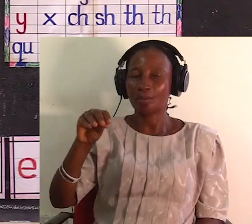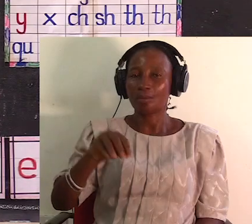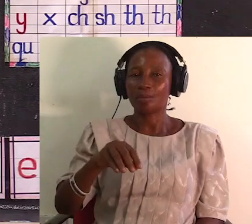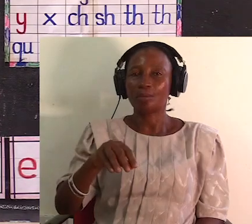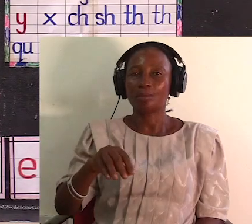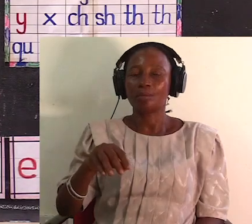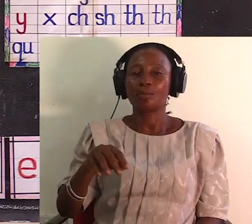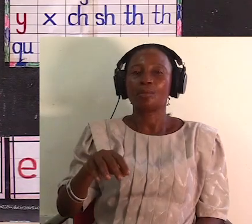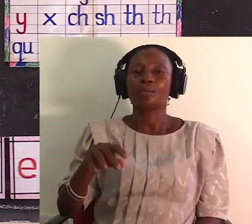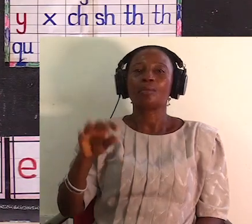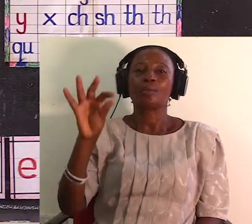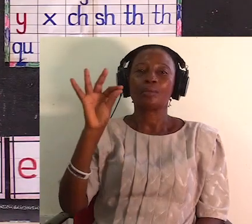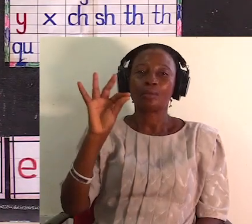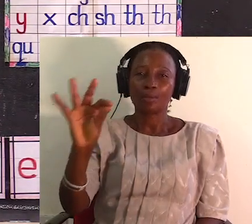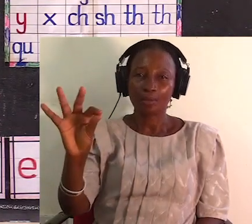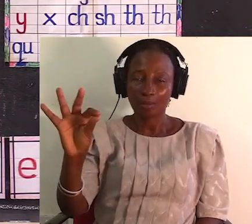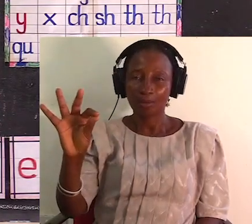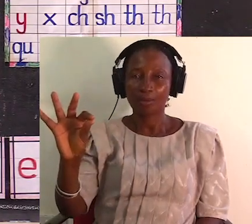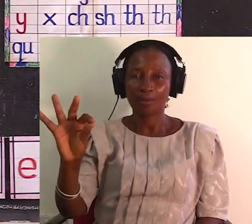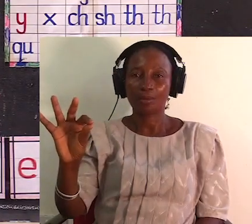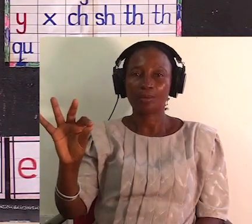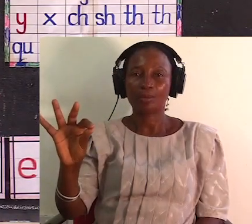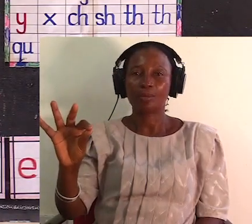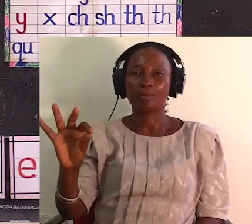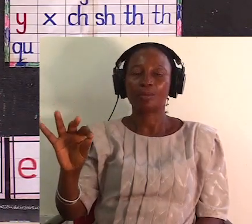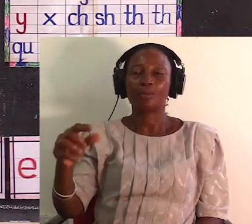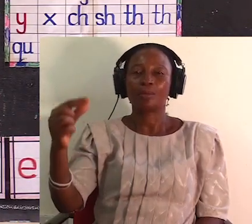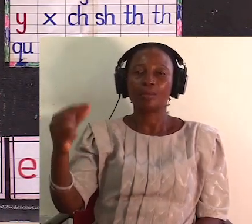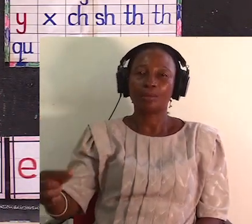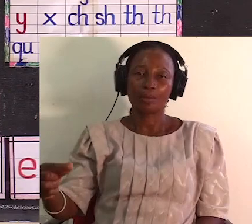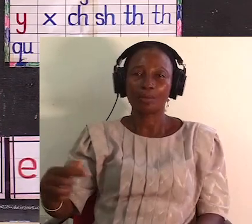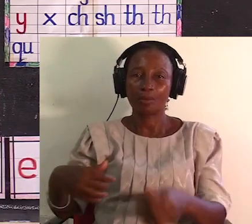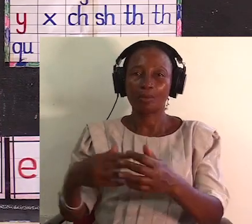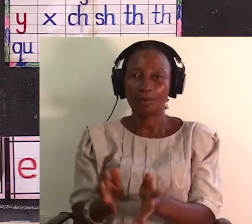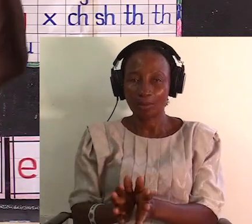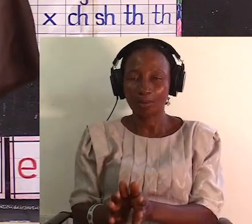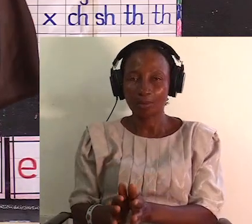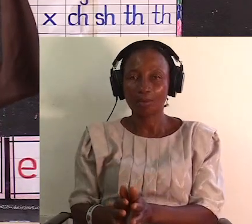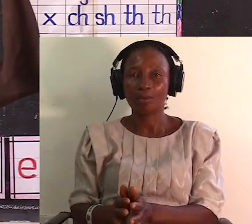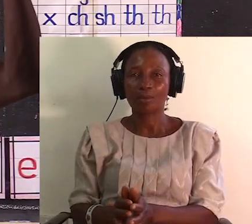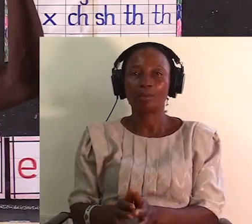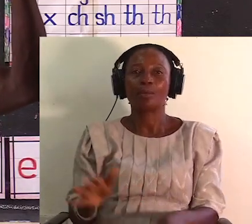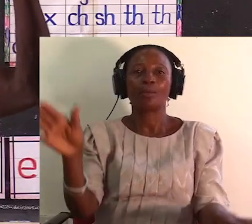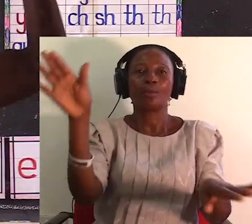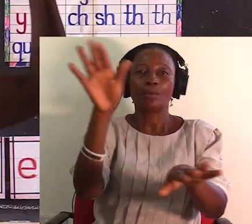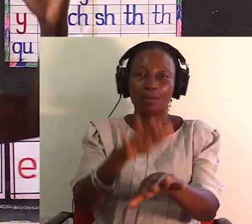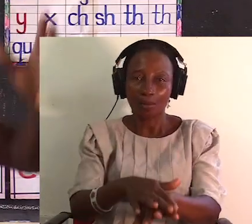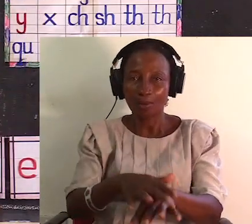who covers all the 6 sounds should shout out and